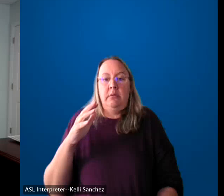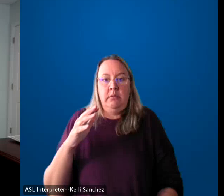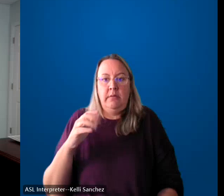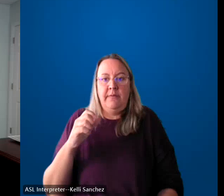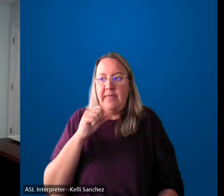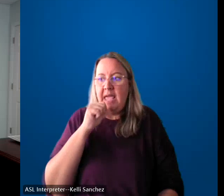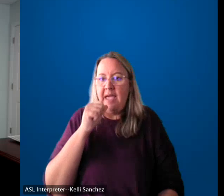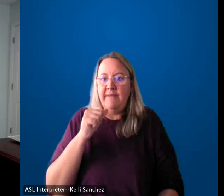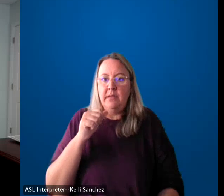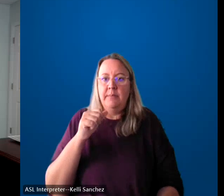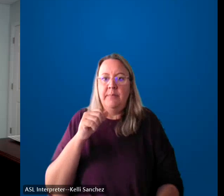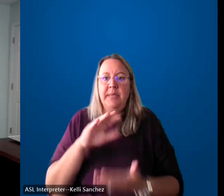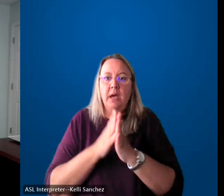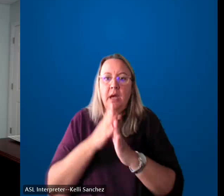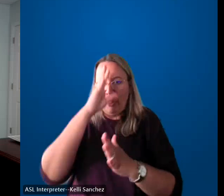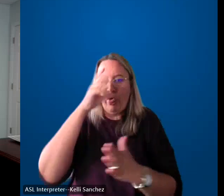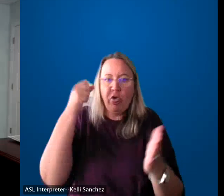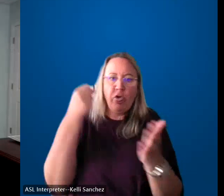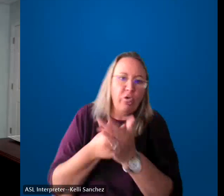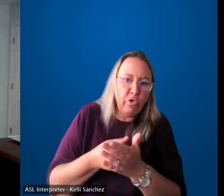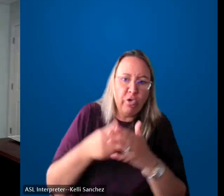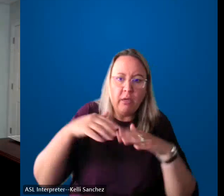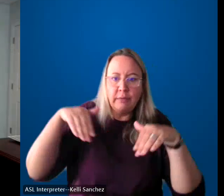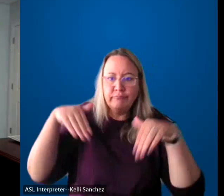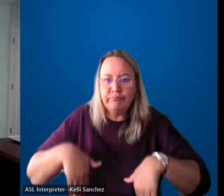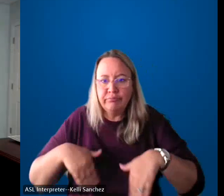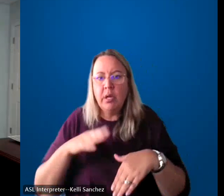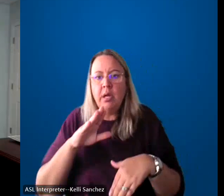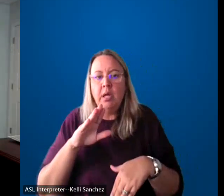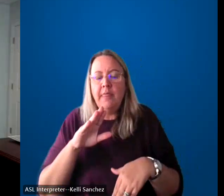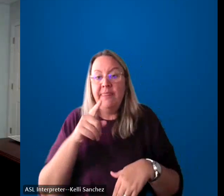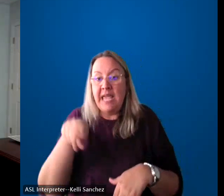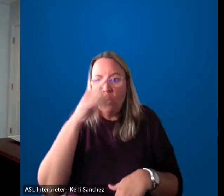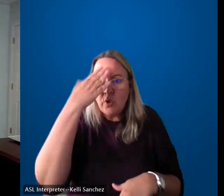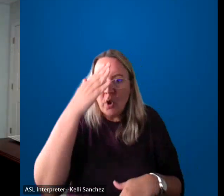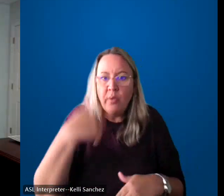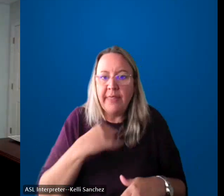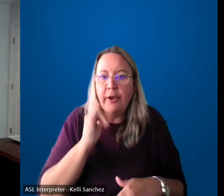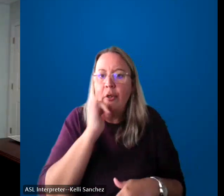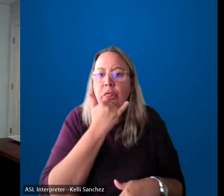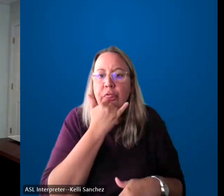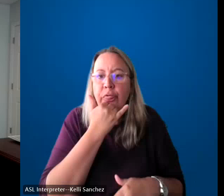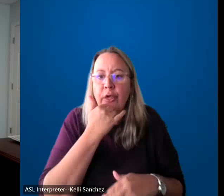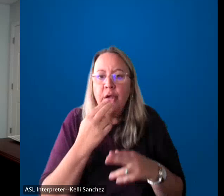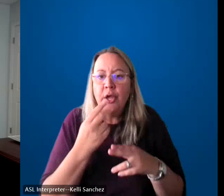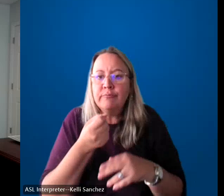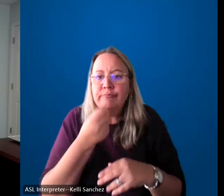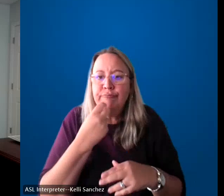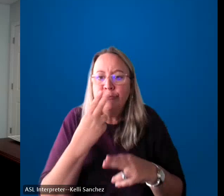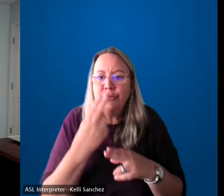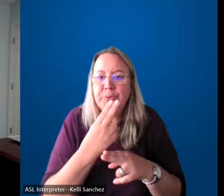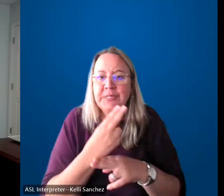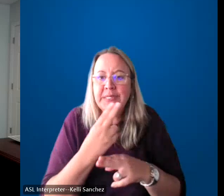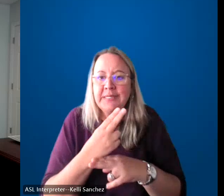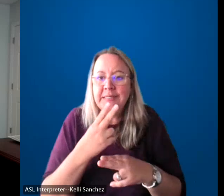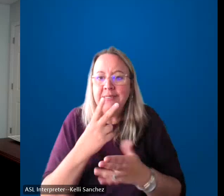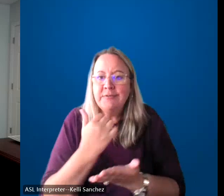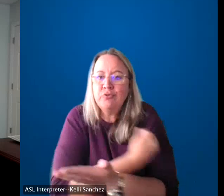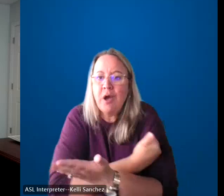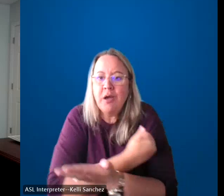use yet, but that they are misusing, right? Like they may be using because of underlying conditions that haven't